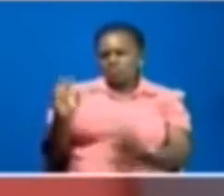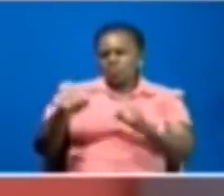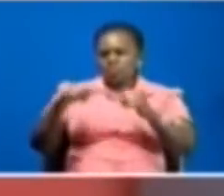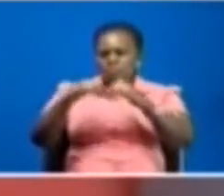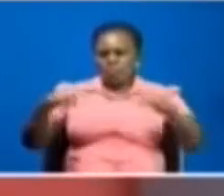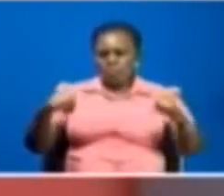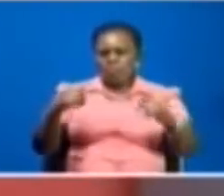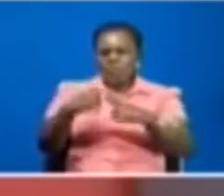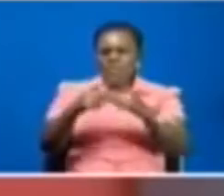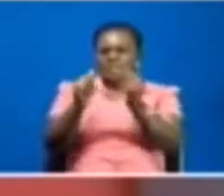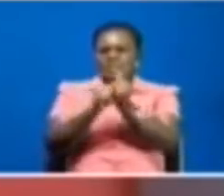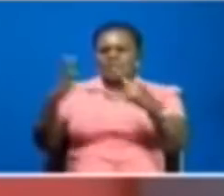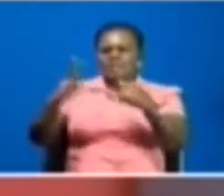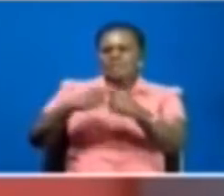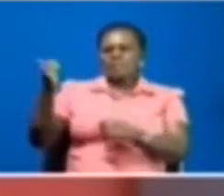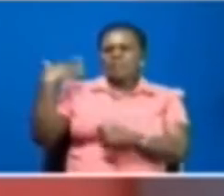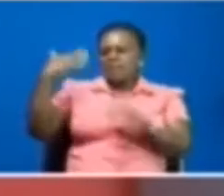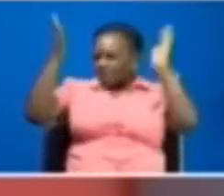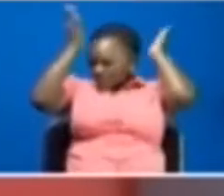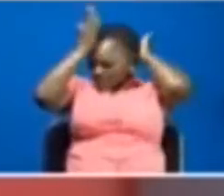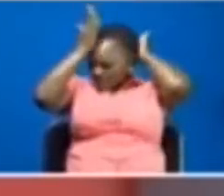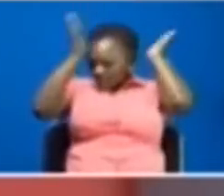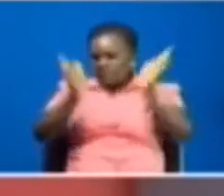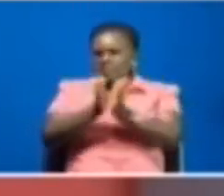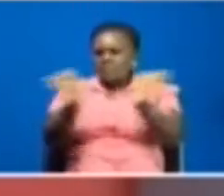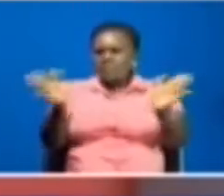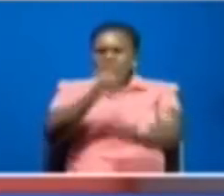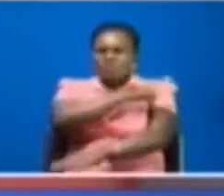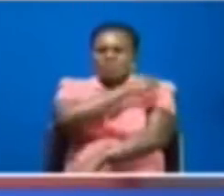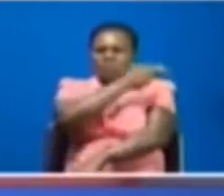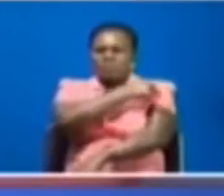separated 19 years ago at the Kakamega General Hospital.